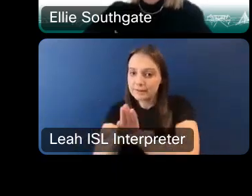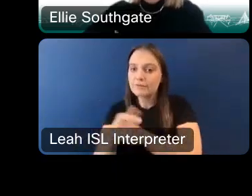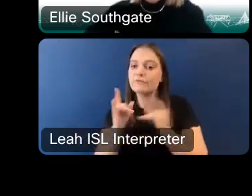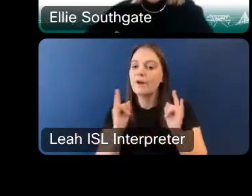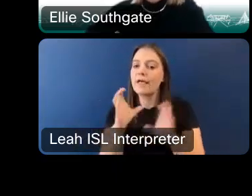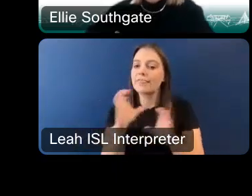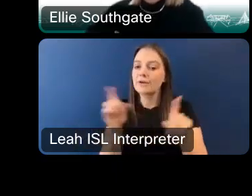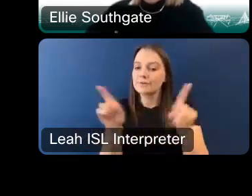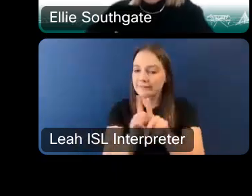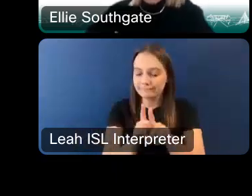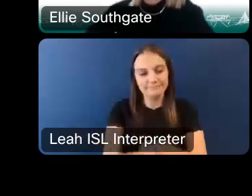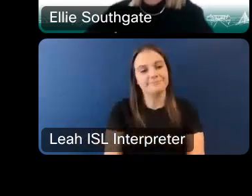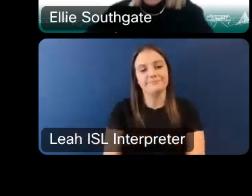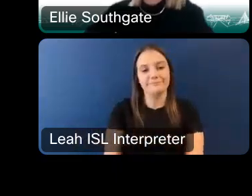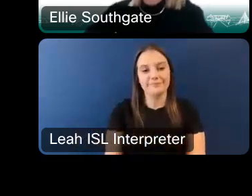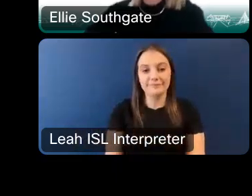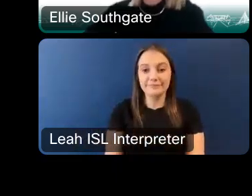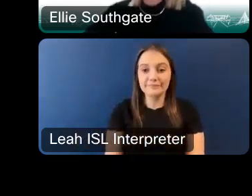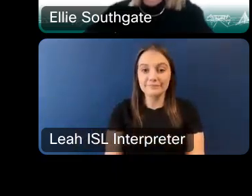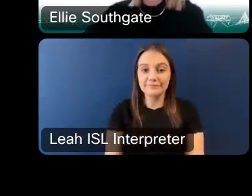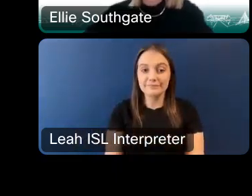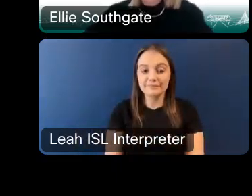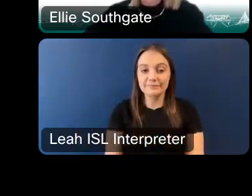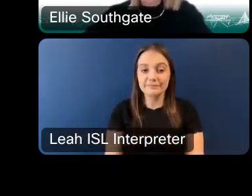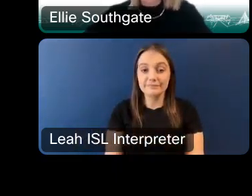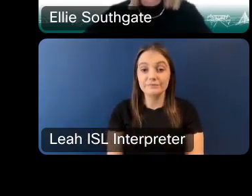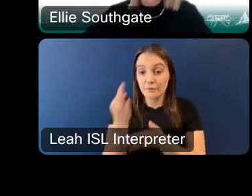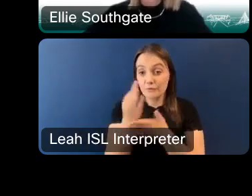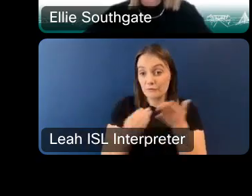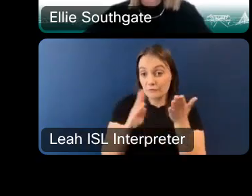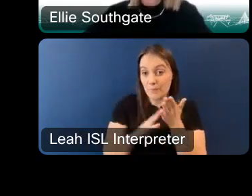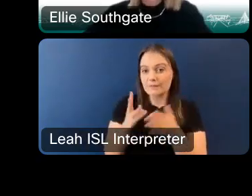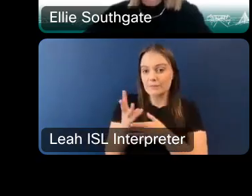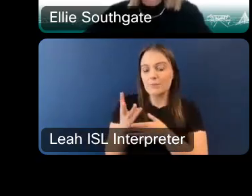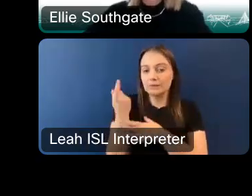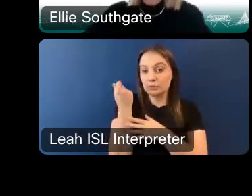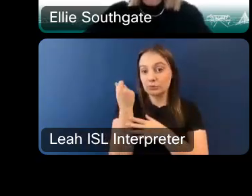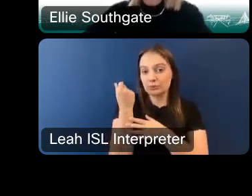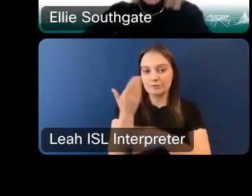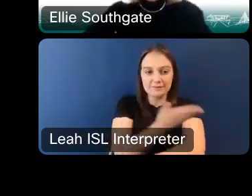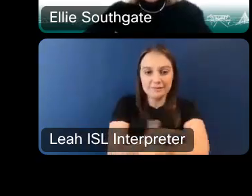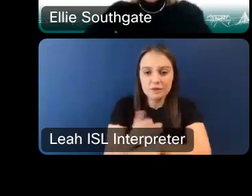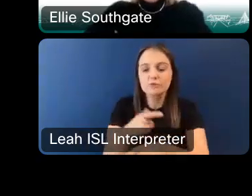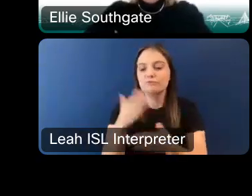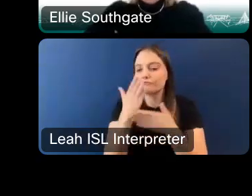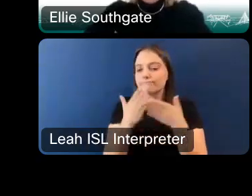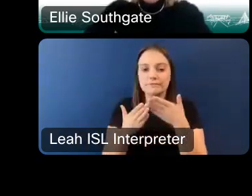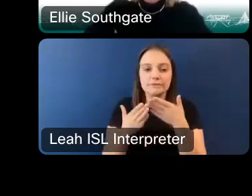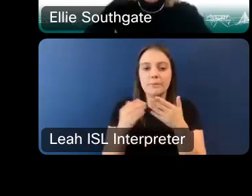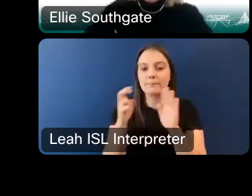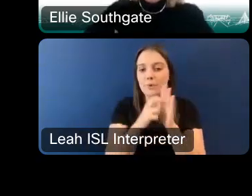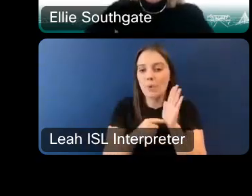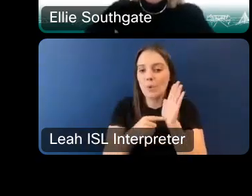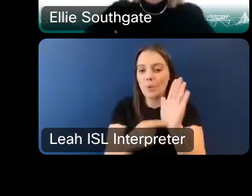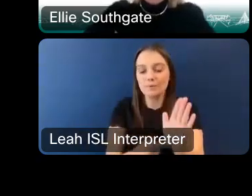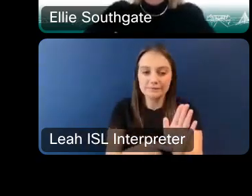So, as we will be starting in a few moments, we do want to run through some housekeeping notes. These are exactly